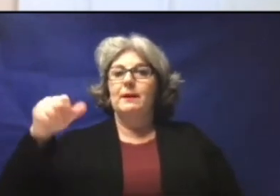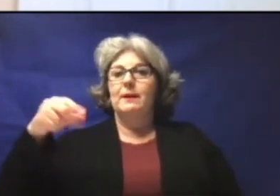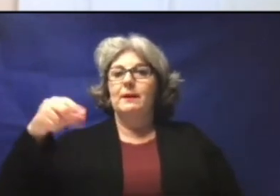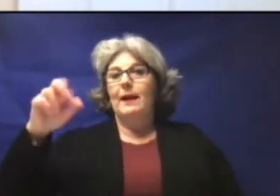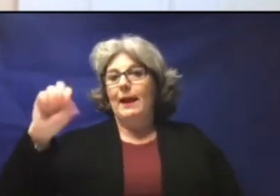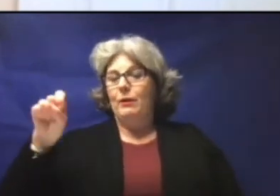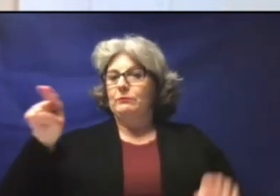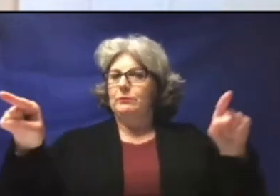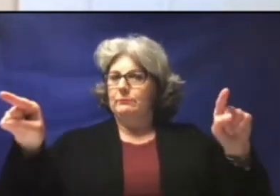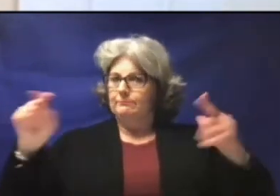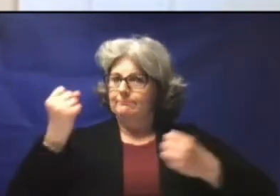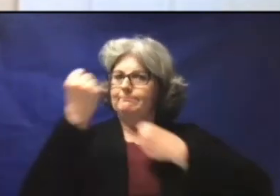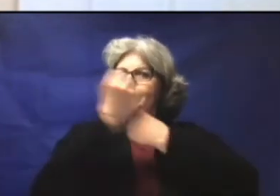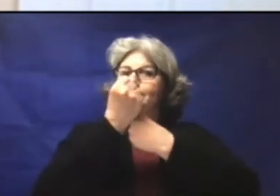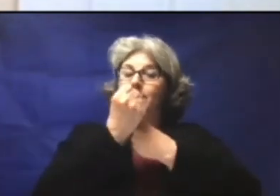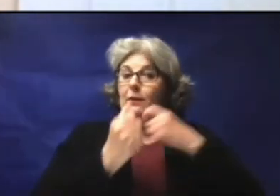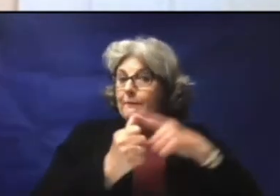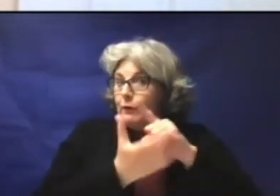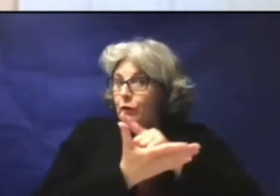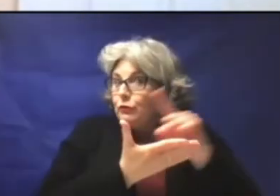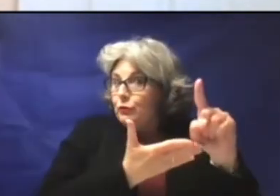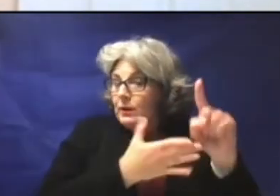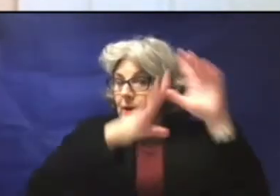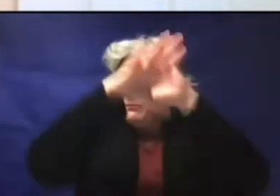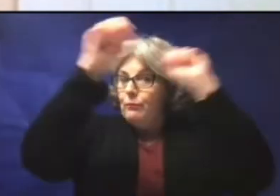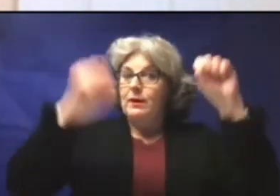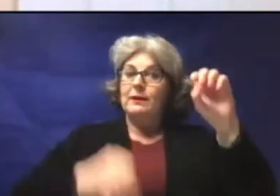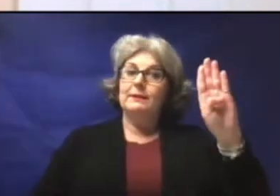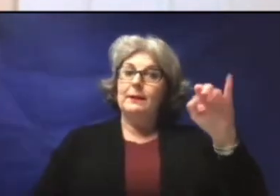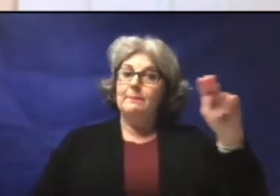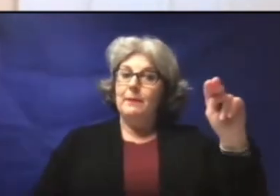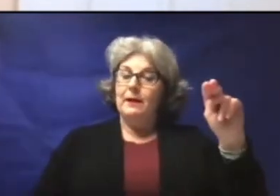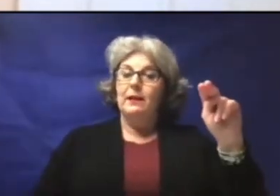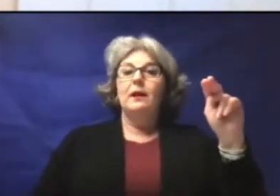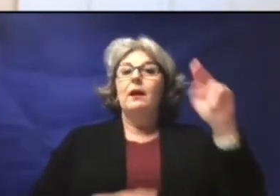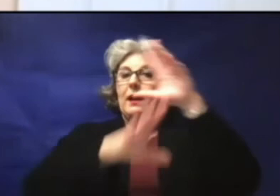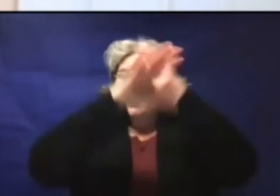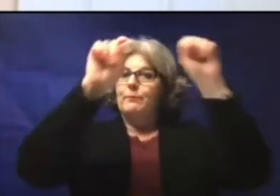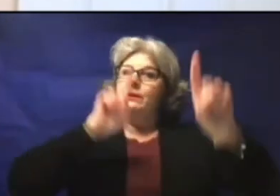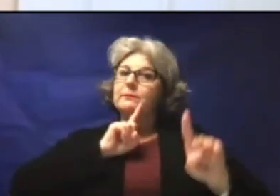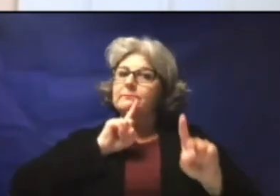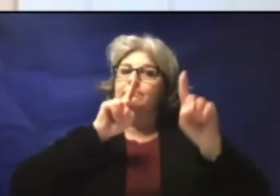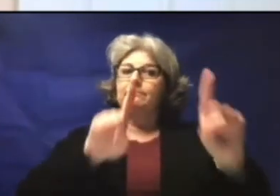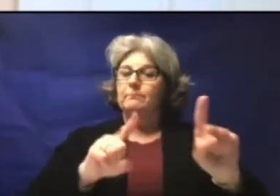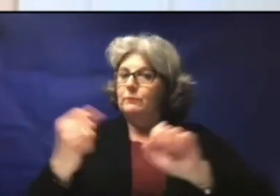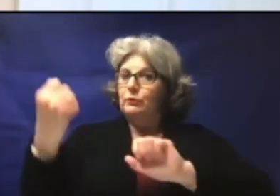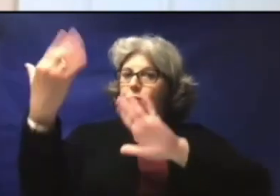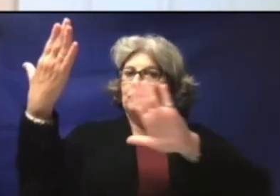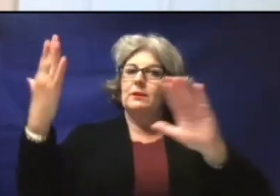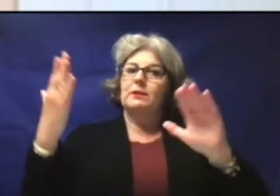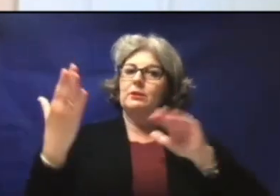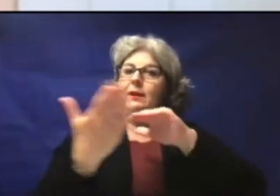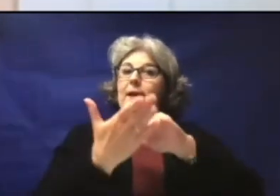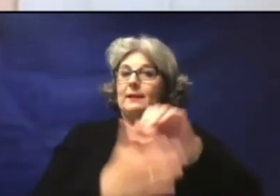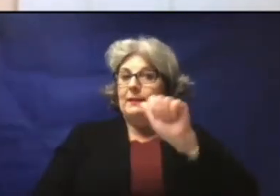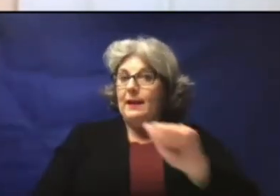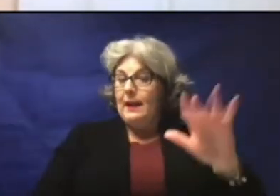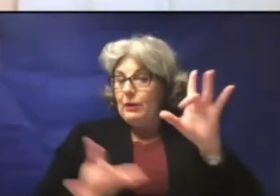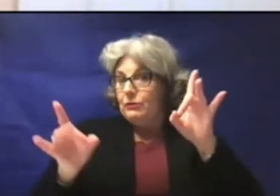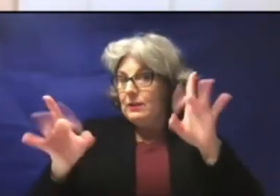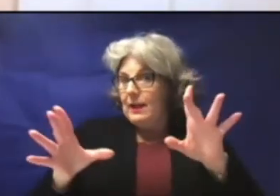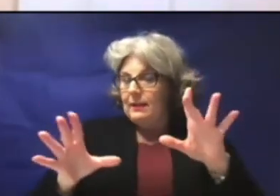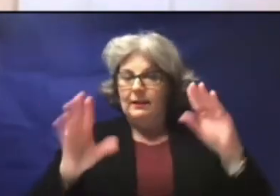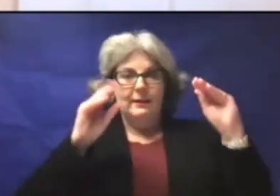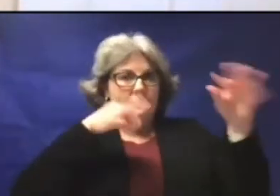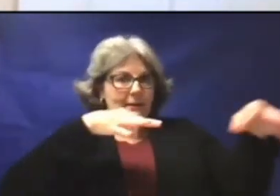Harris. Within his first week in office, President Biden issued a presidential memorandum to address anti-Asian hate that